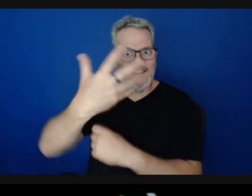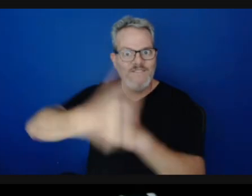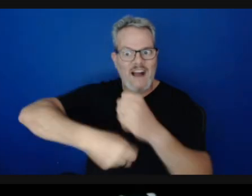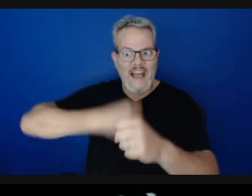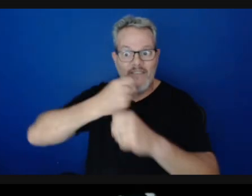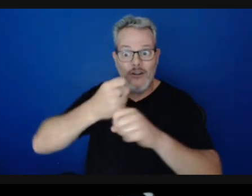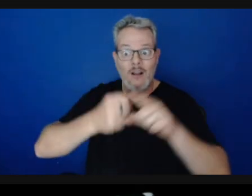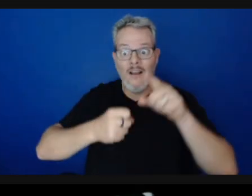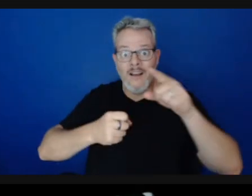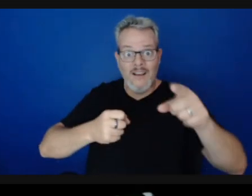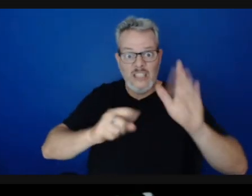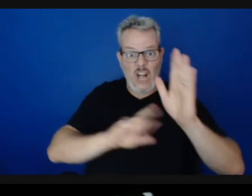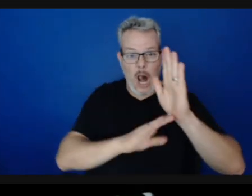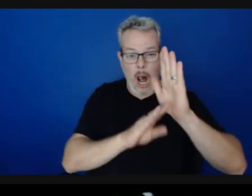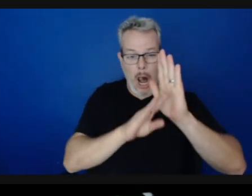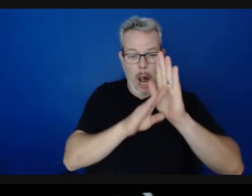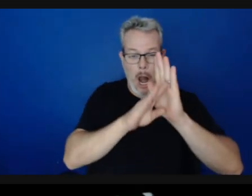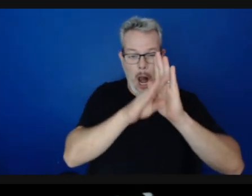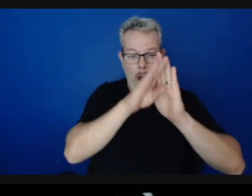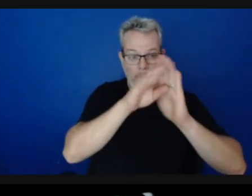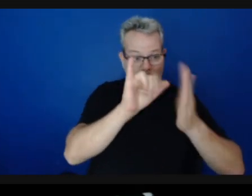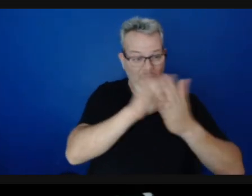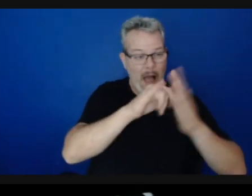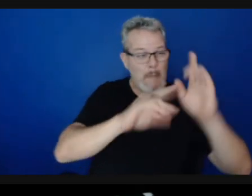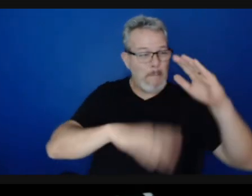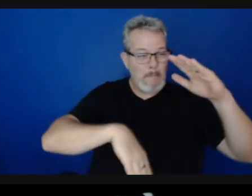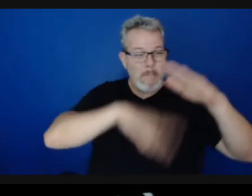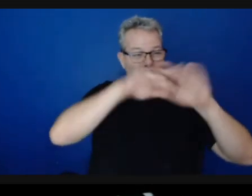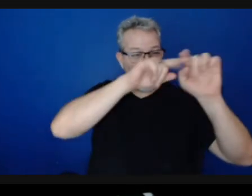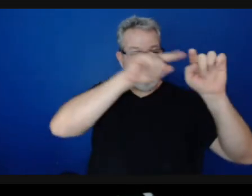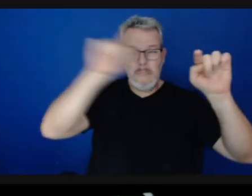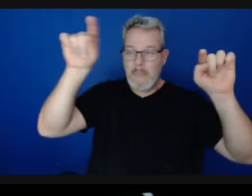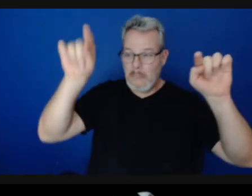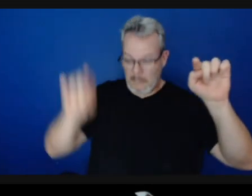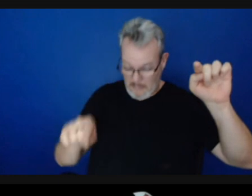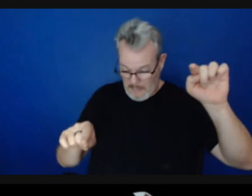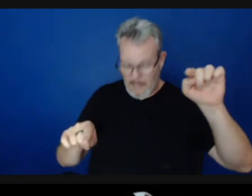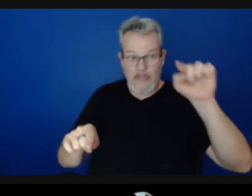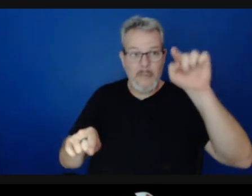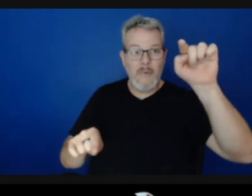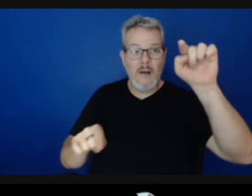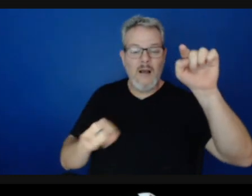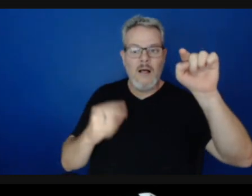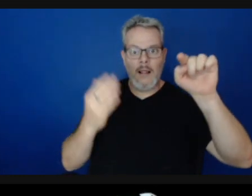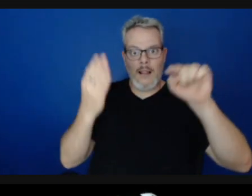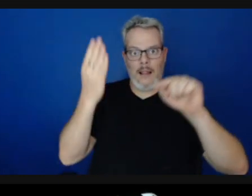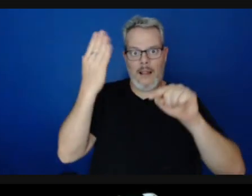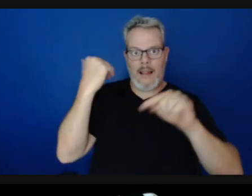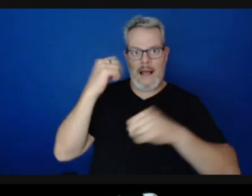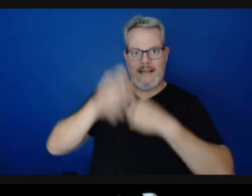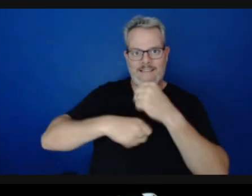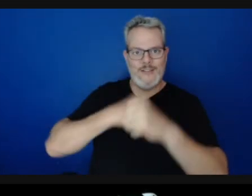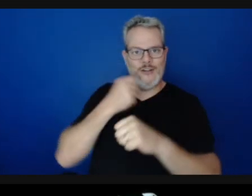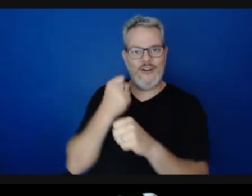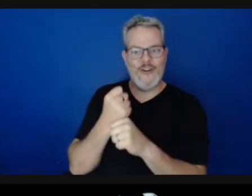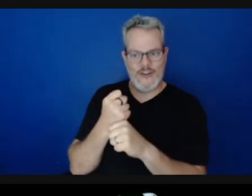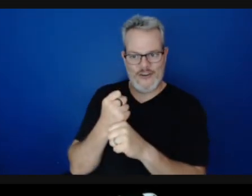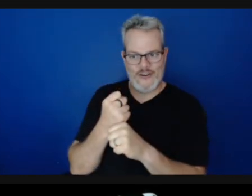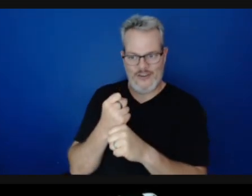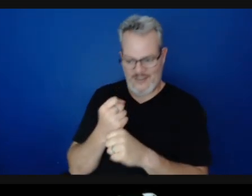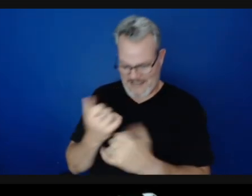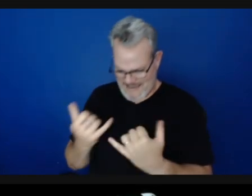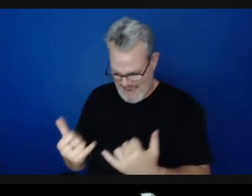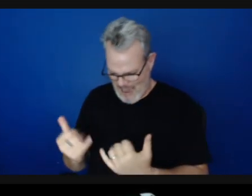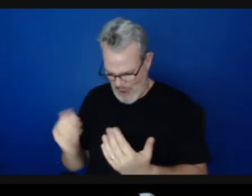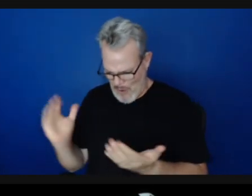eruption buildup, and this was the deep earthquakes we saw in the middle of last year. So quite low compared to all of